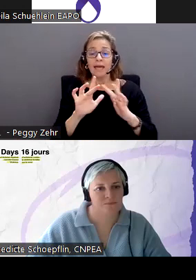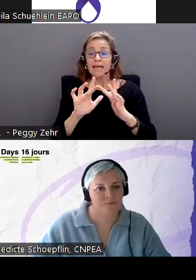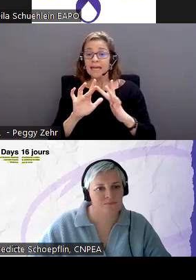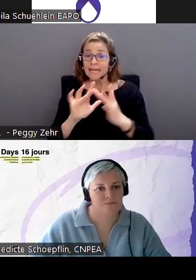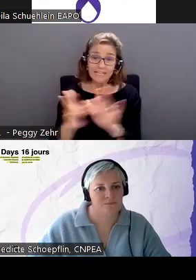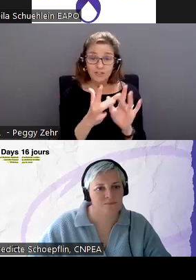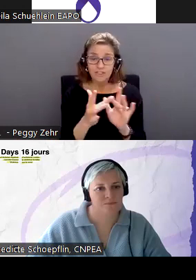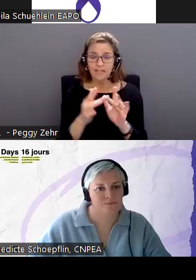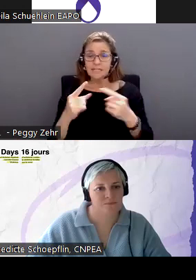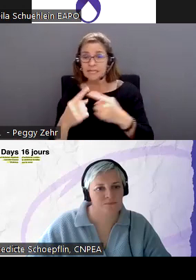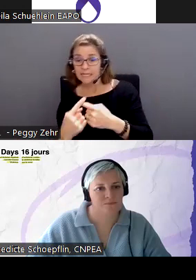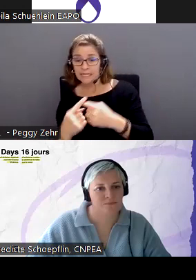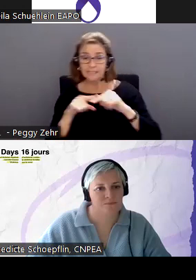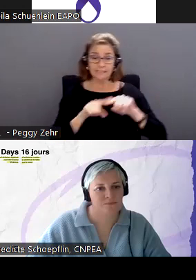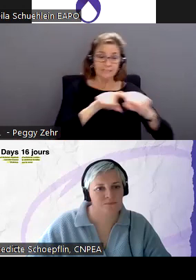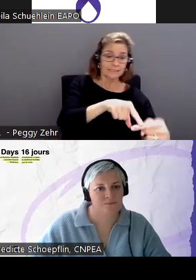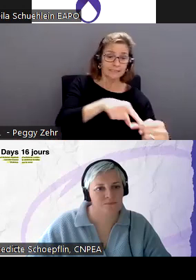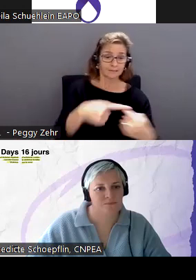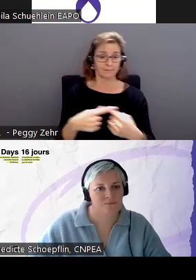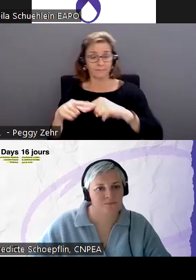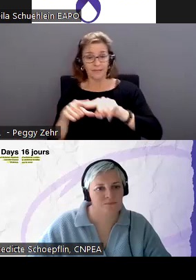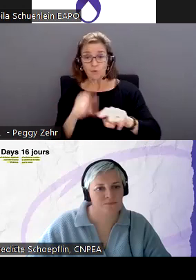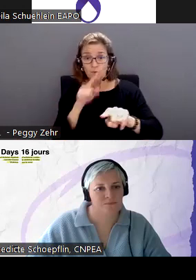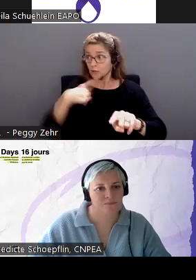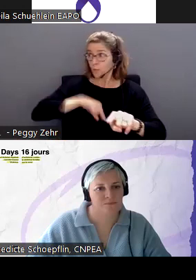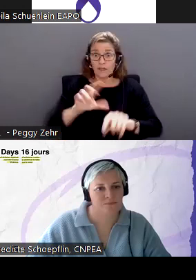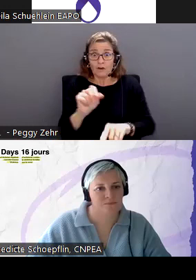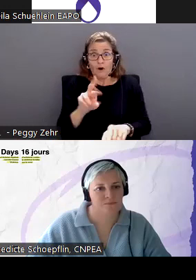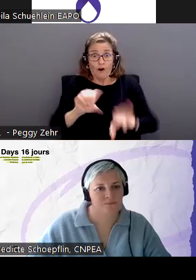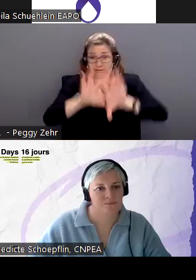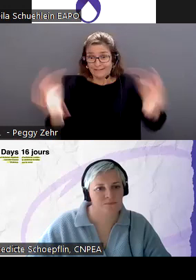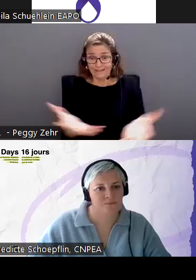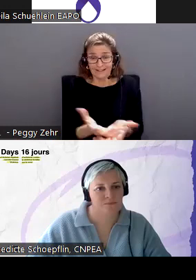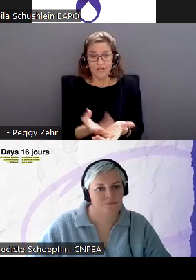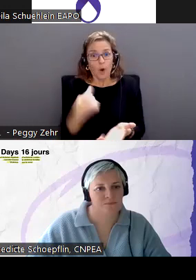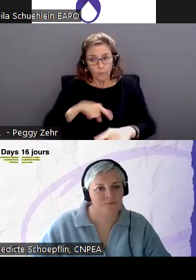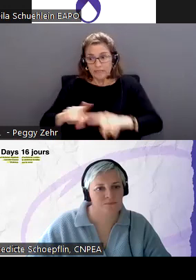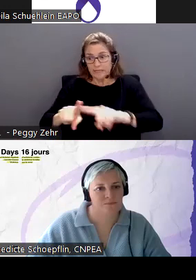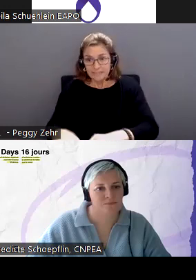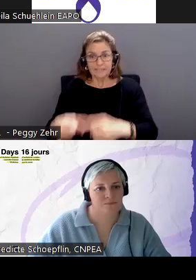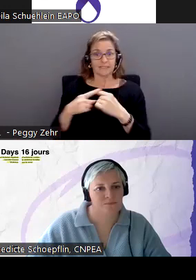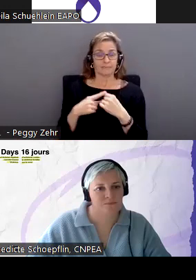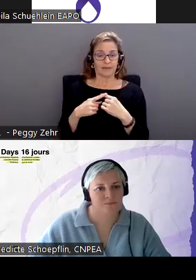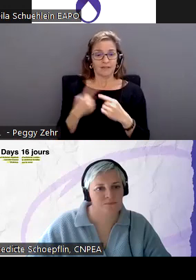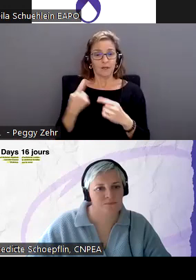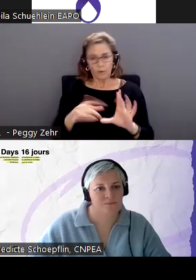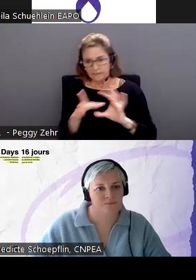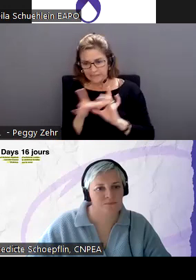interdependent system, which is what we really are, you know, dependent on each other,